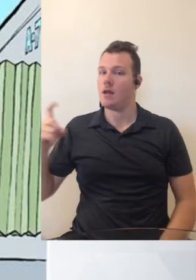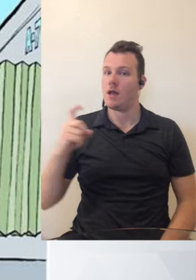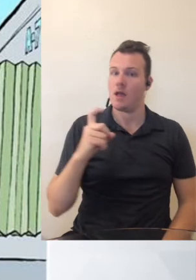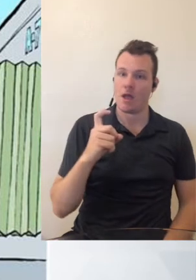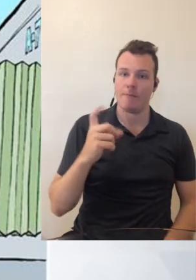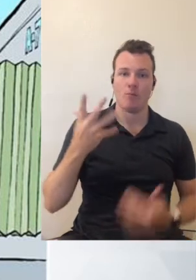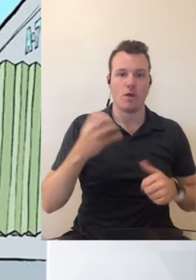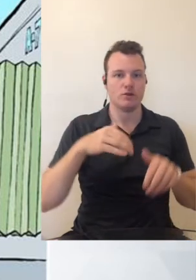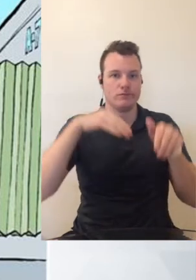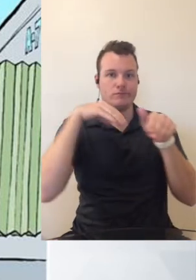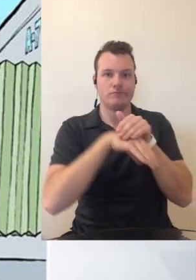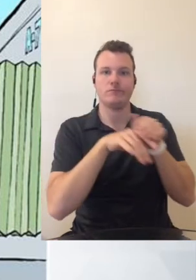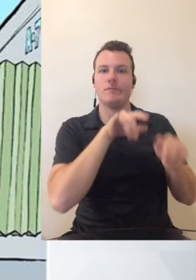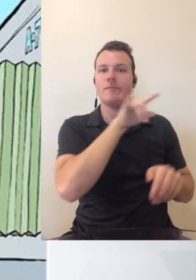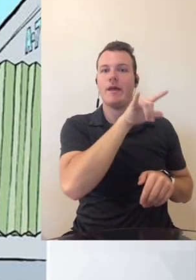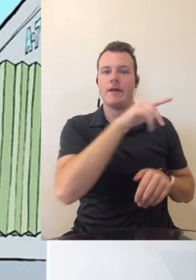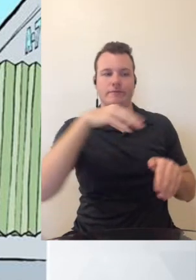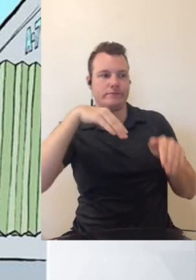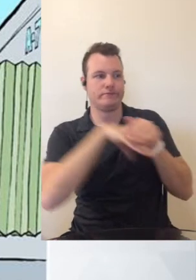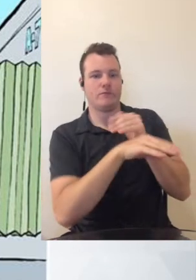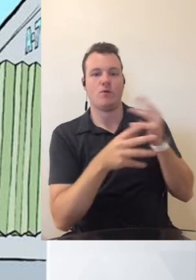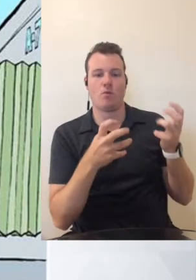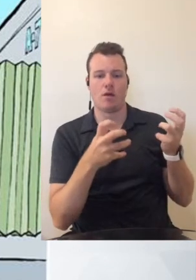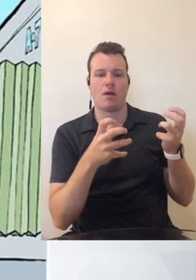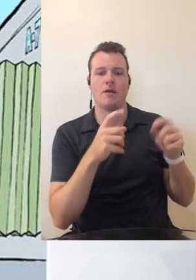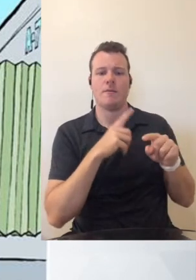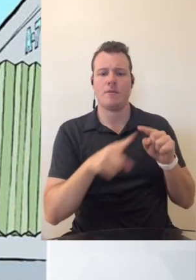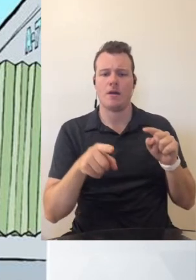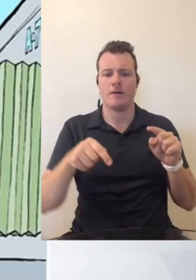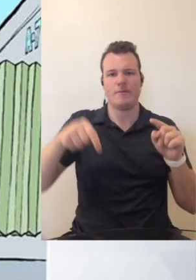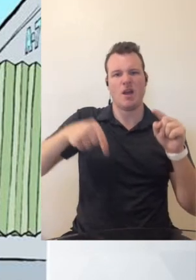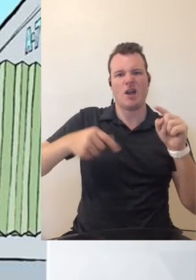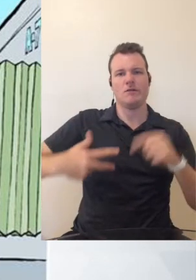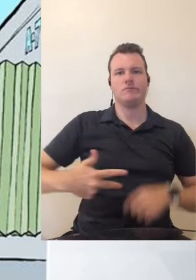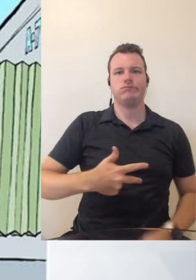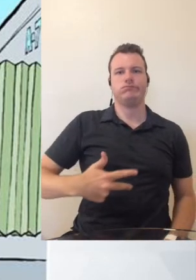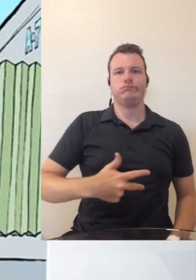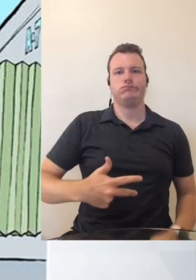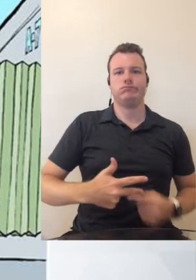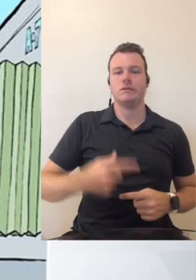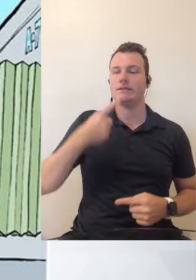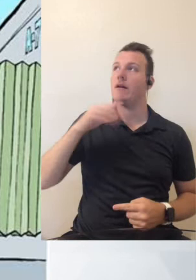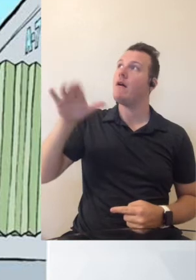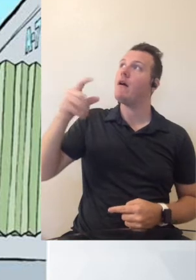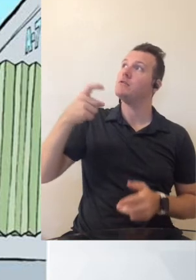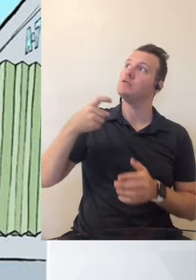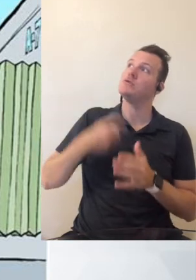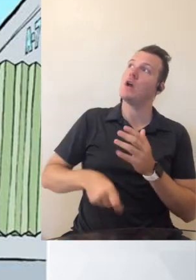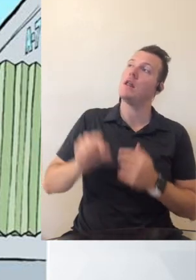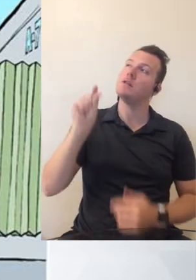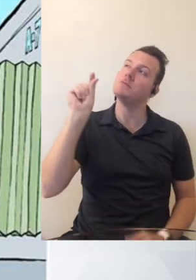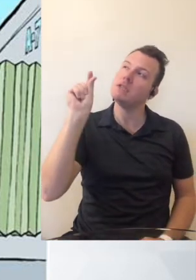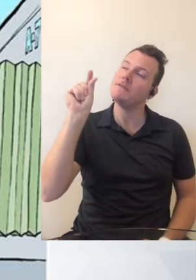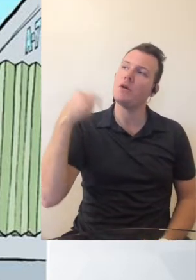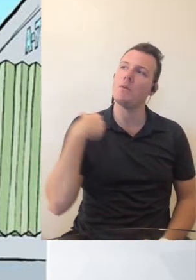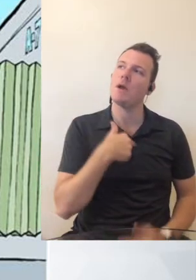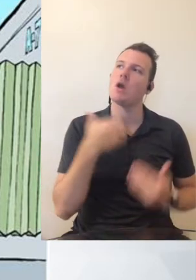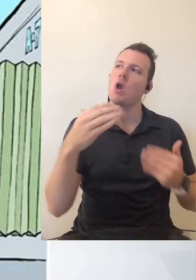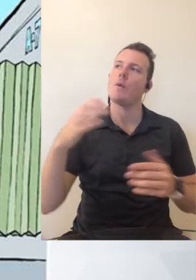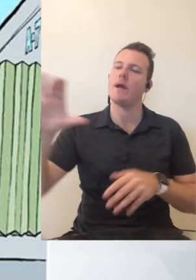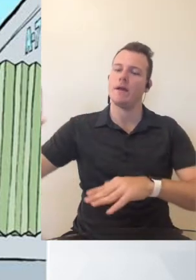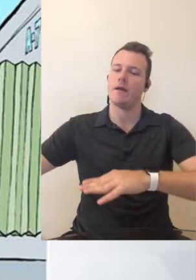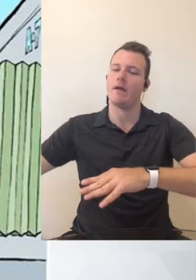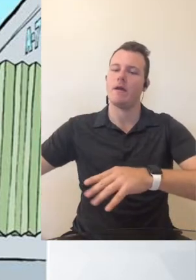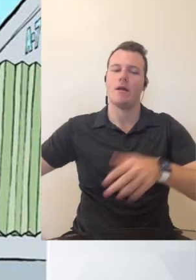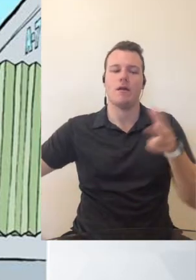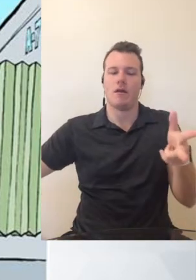plane. And the gentleman that is sitting in the baggage car at the bottom there says, for a small fee, we'll extend